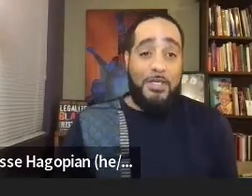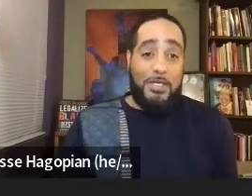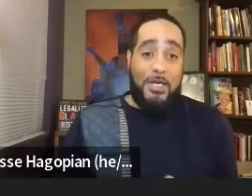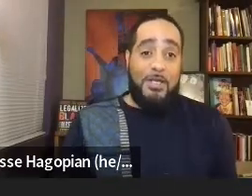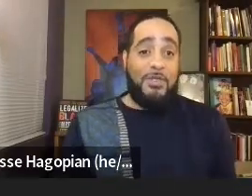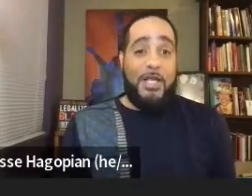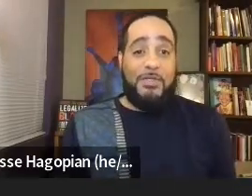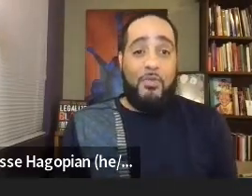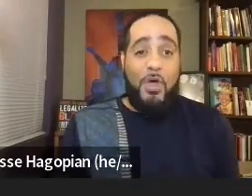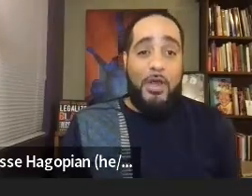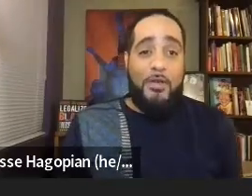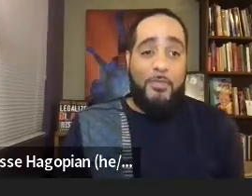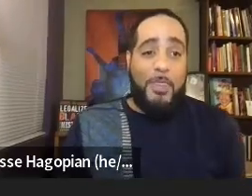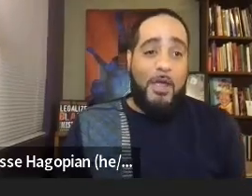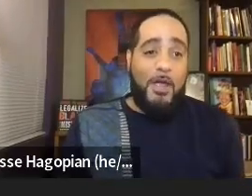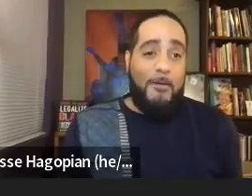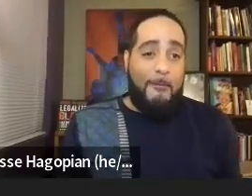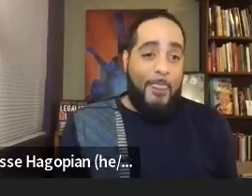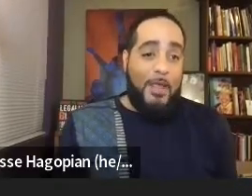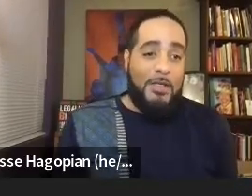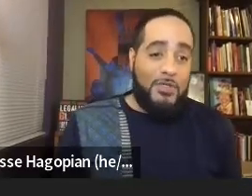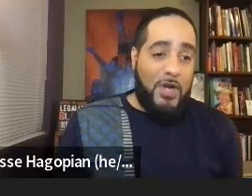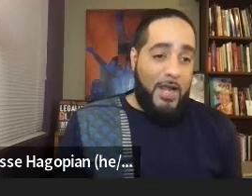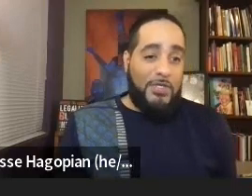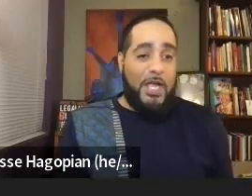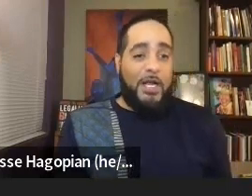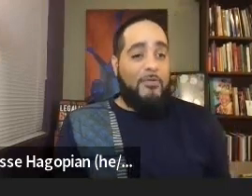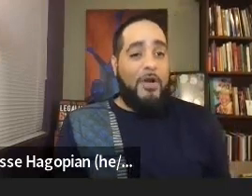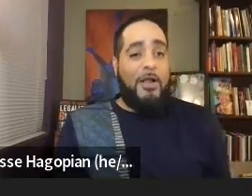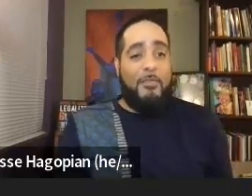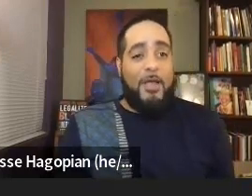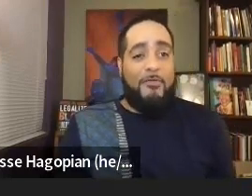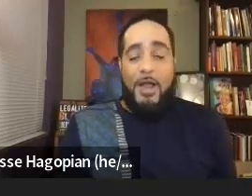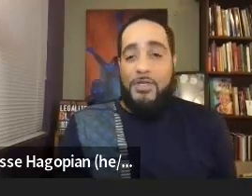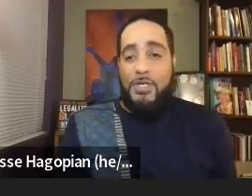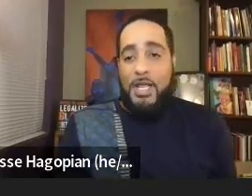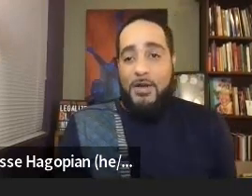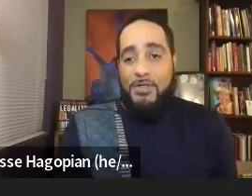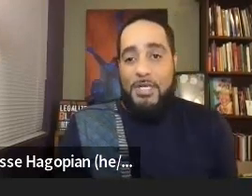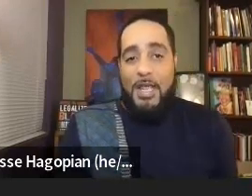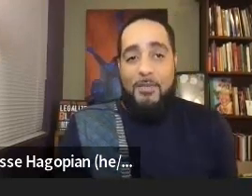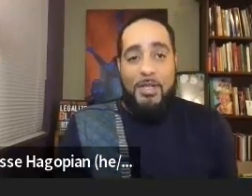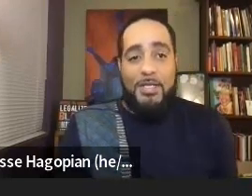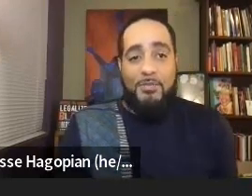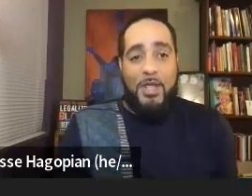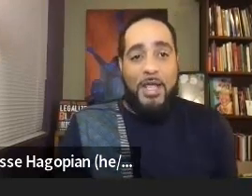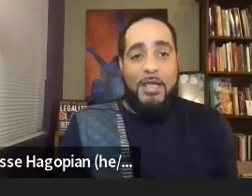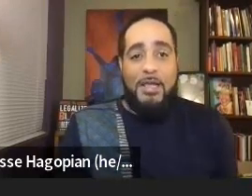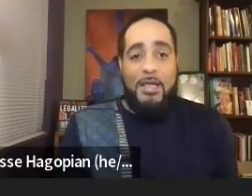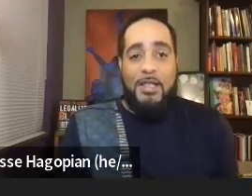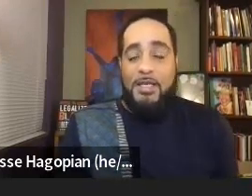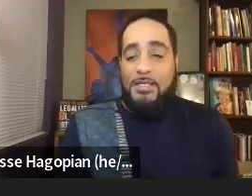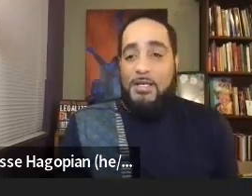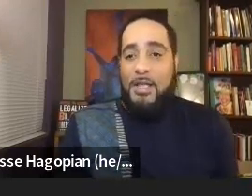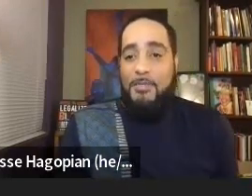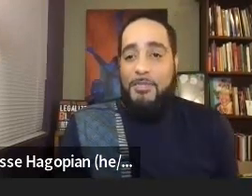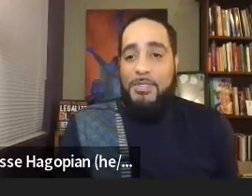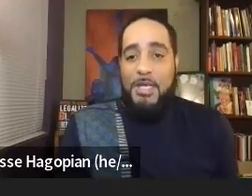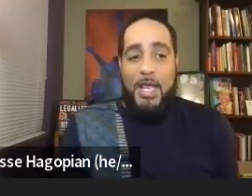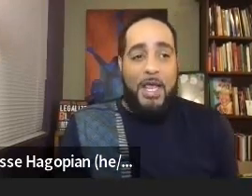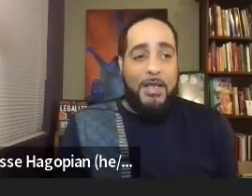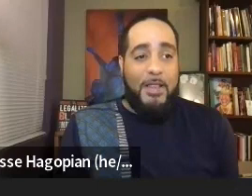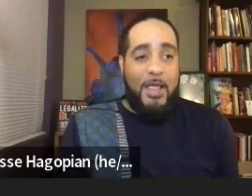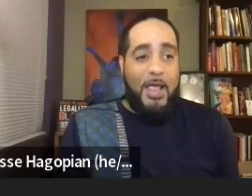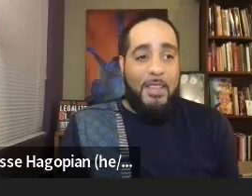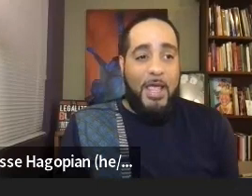thesis was. So that's one strategy I could recommend for educators today. But let's play these